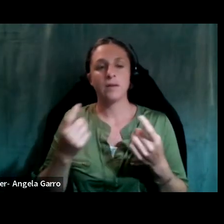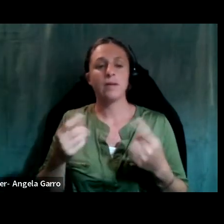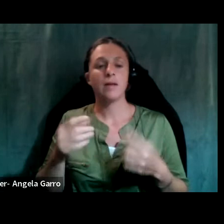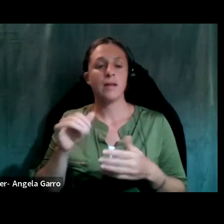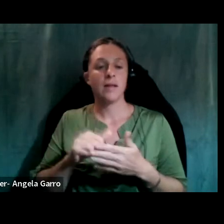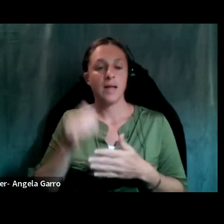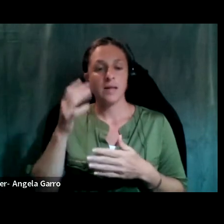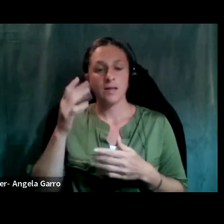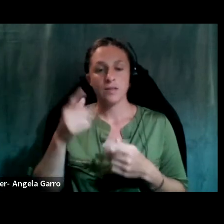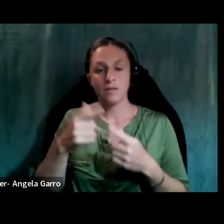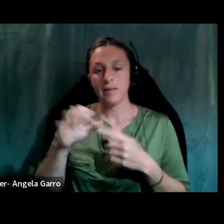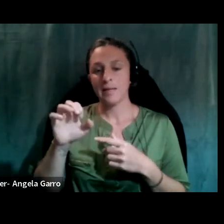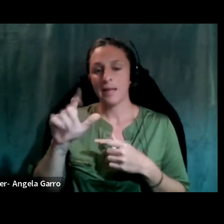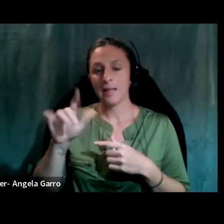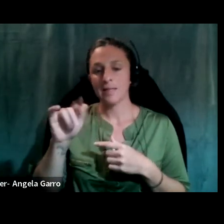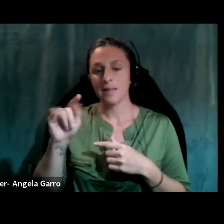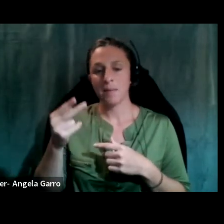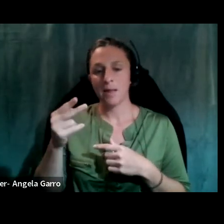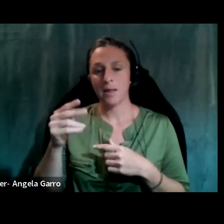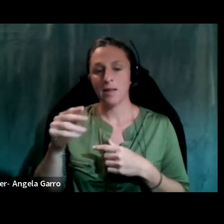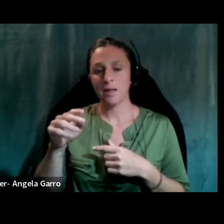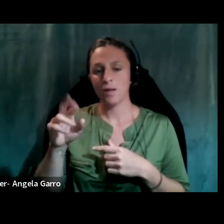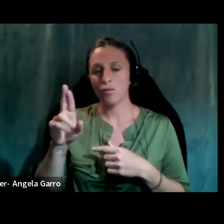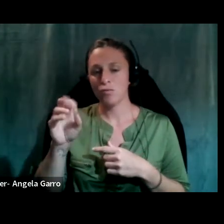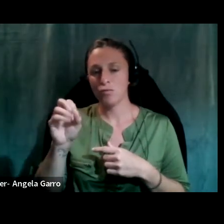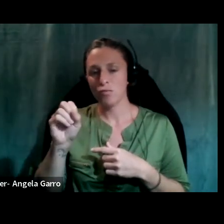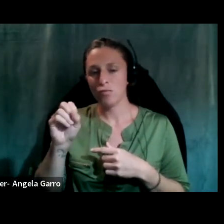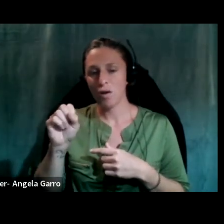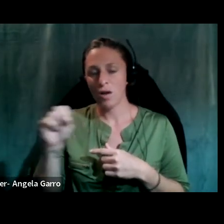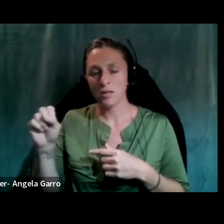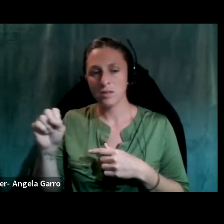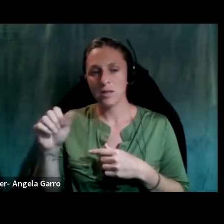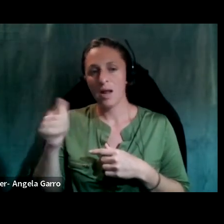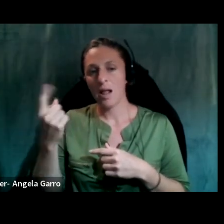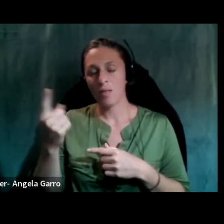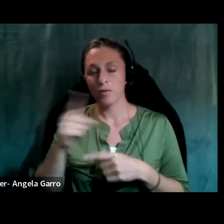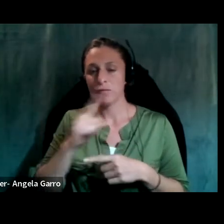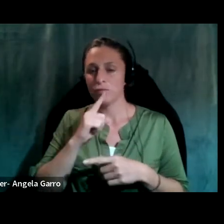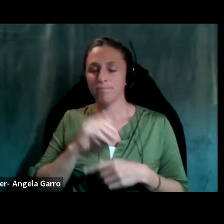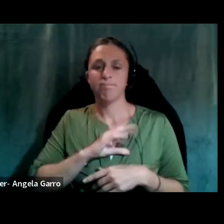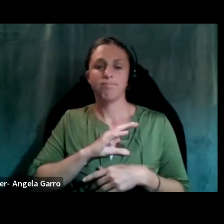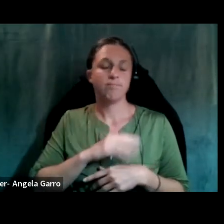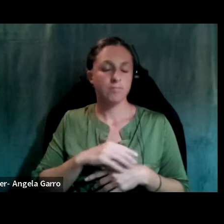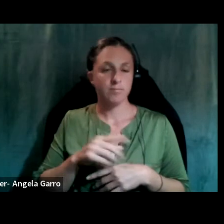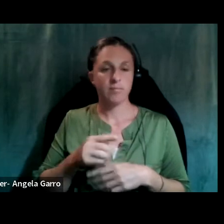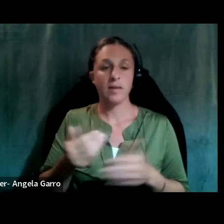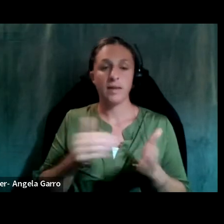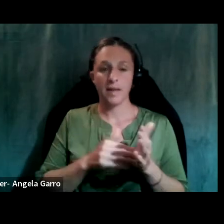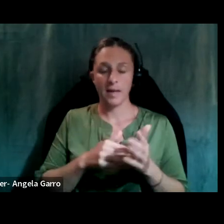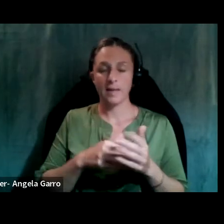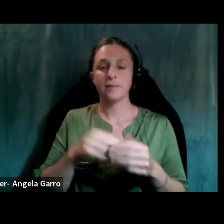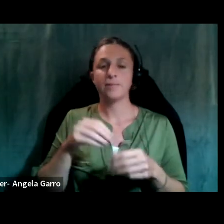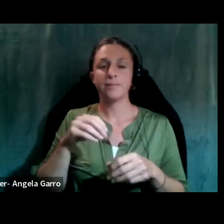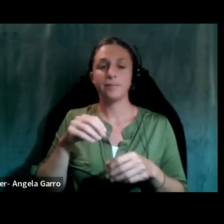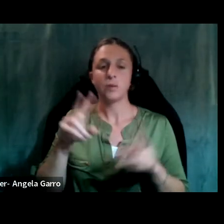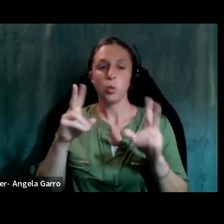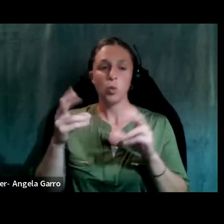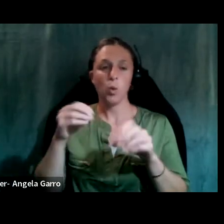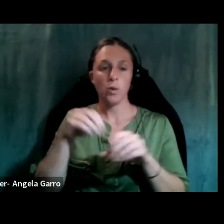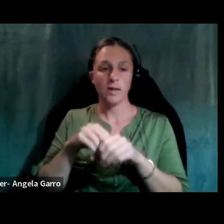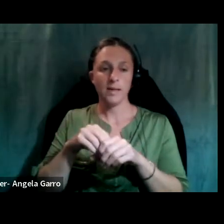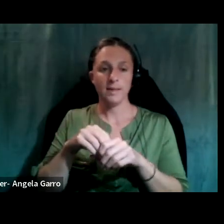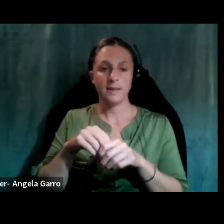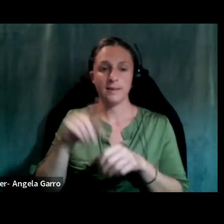Kubler-Ross. And then one more excerpt from this it's really moving. So this is again quotes found